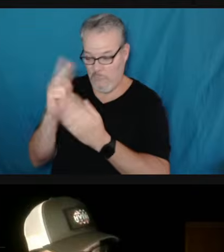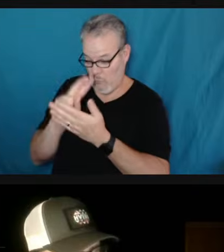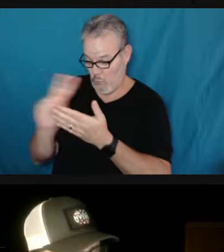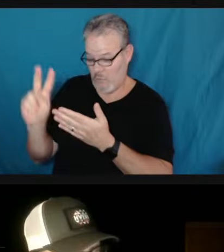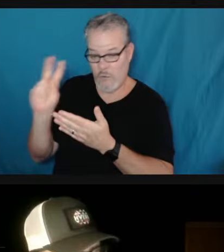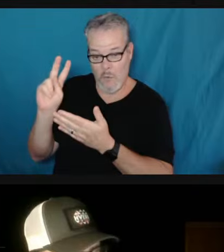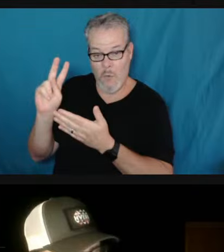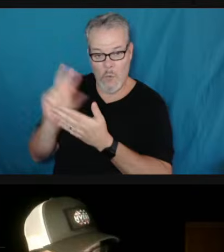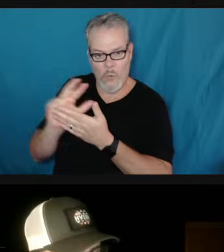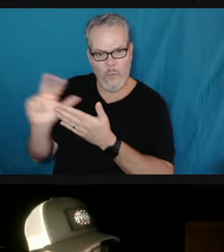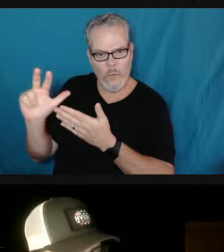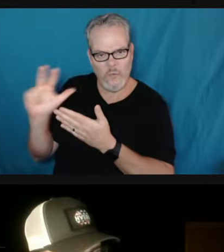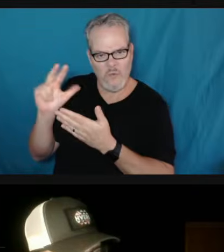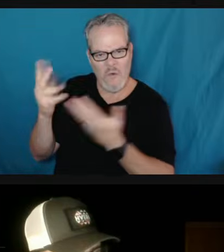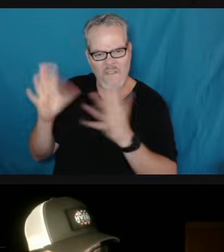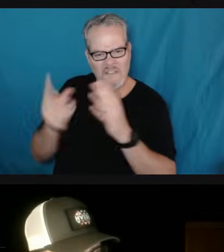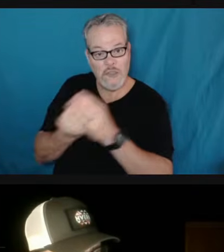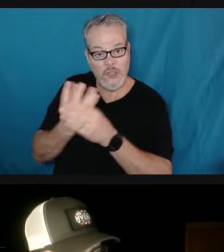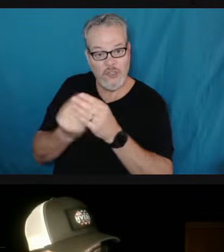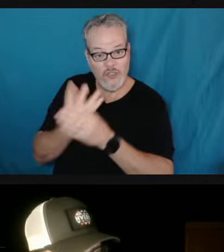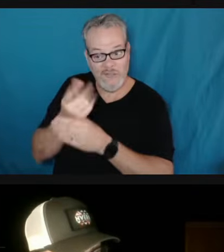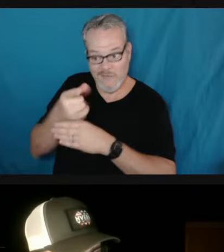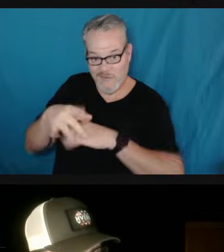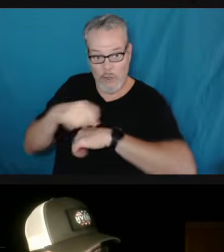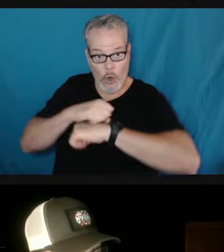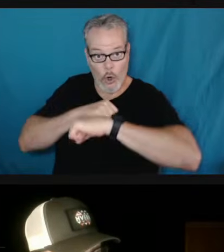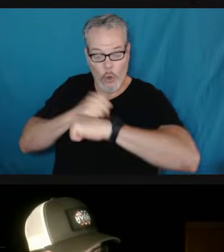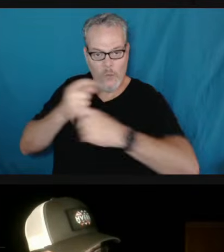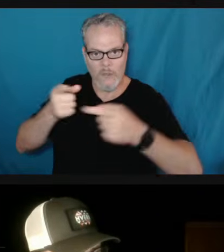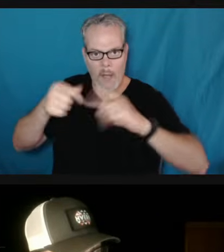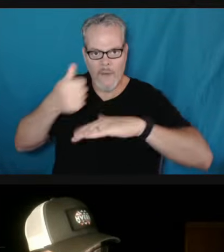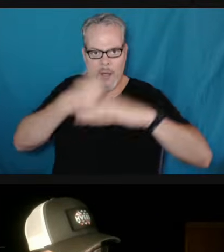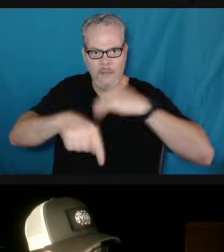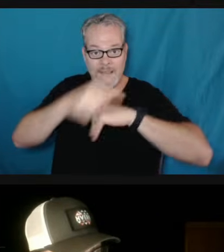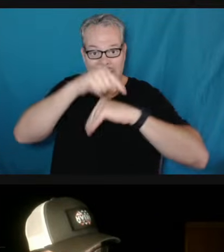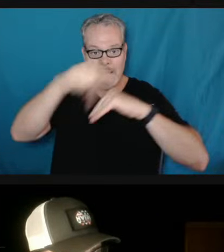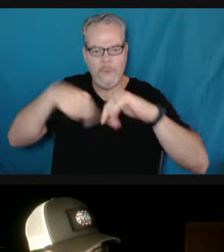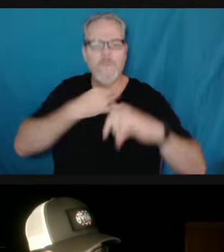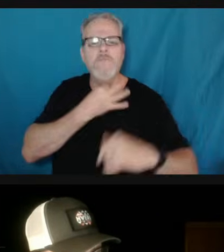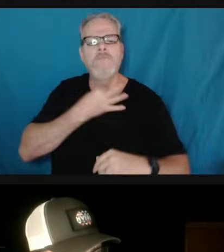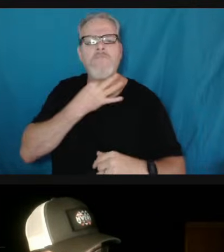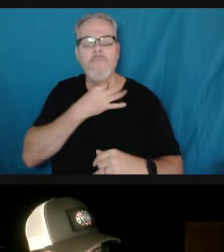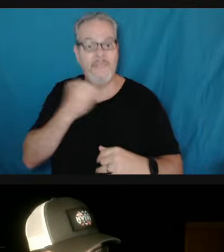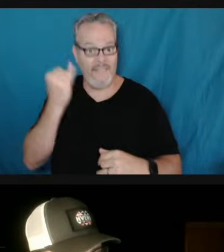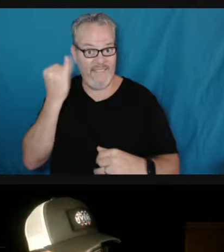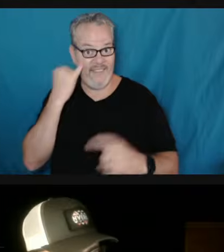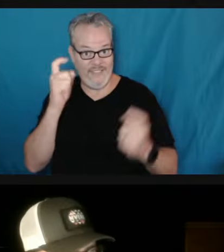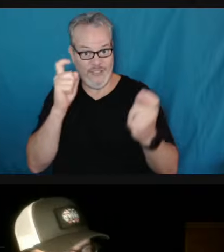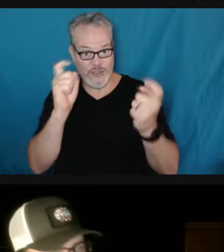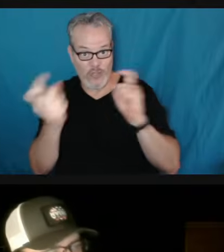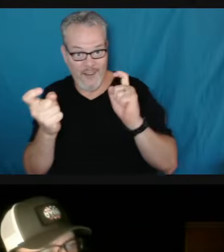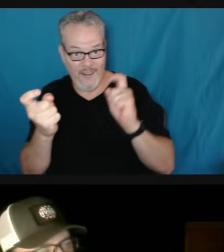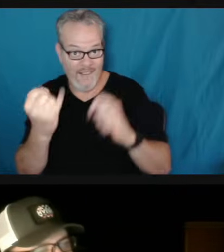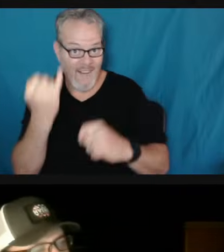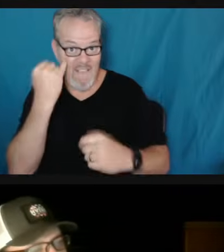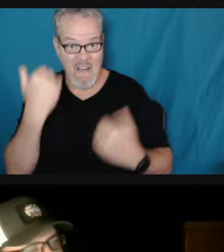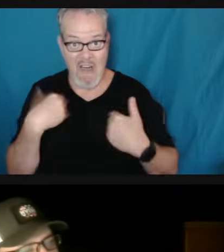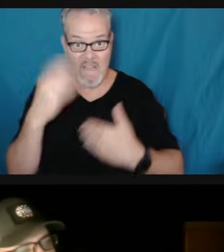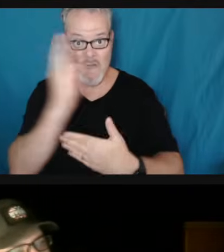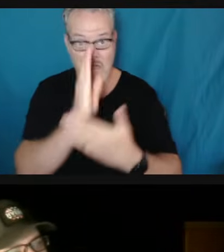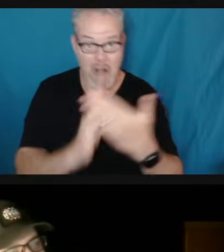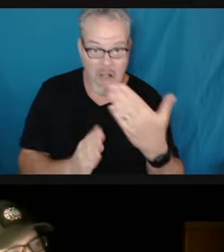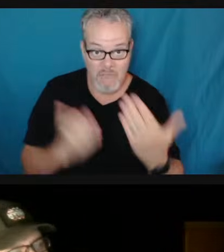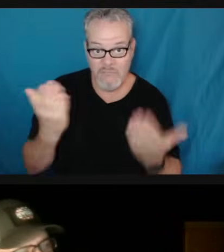episode. We had these earthquakes under the summit, and we were wondering, might there be a change? Might there be new cracks? And magma's exploring options